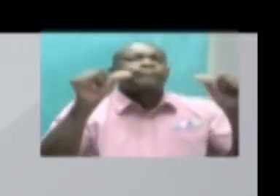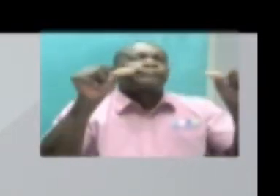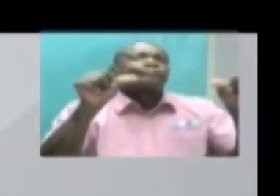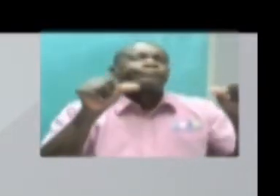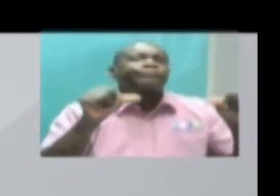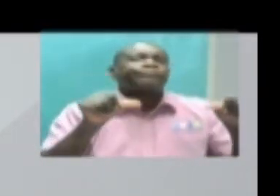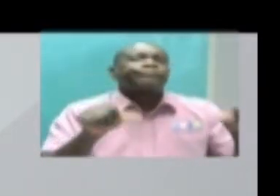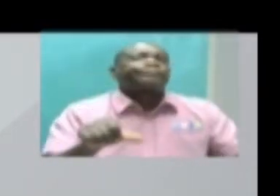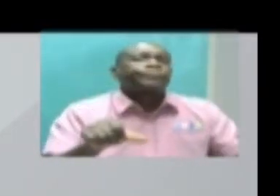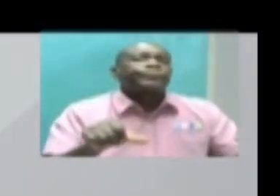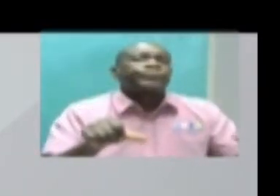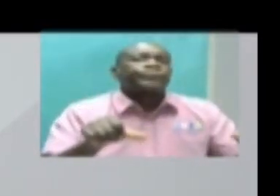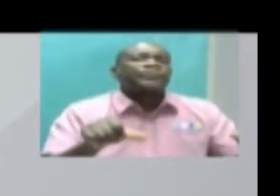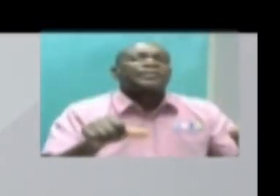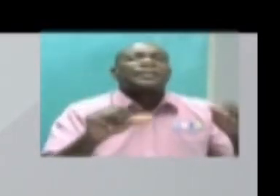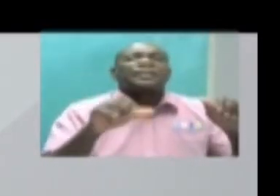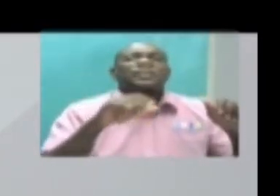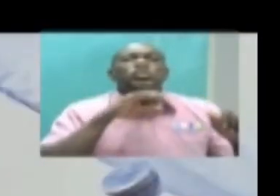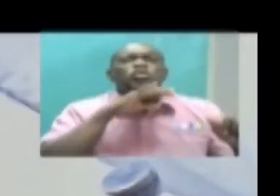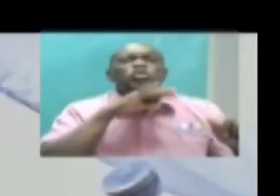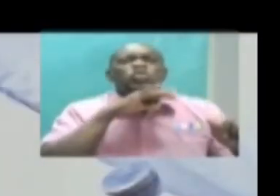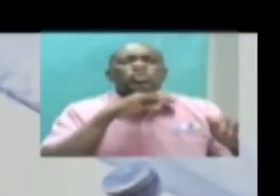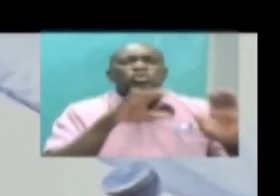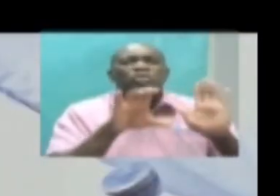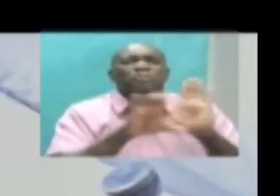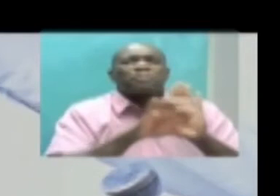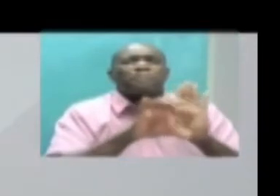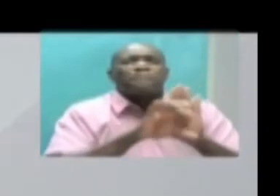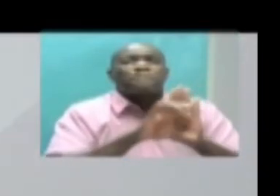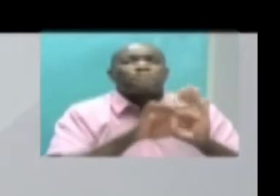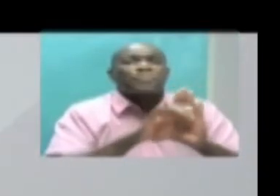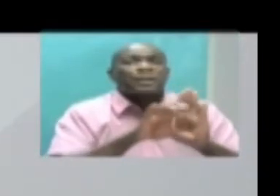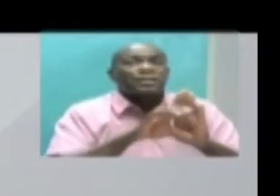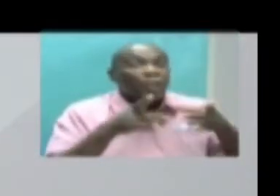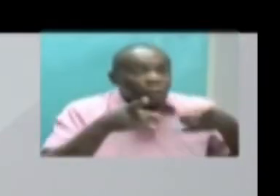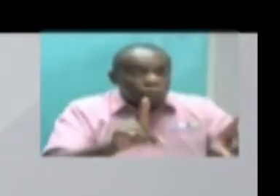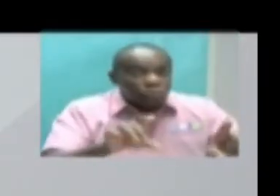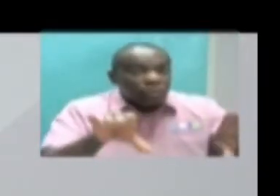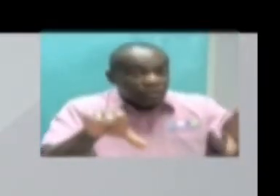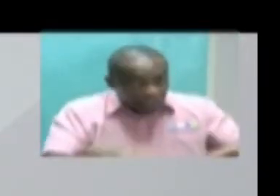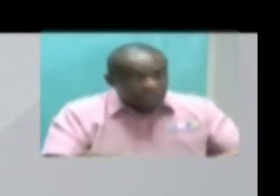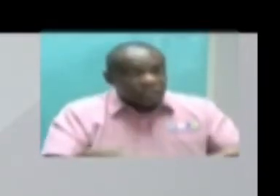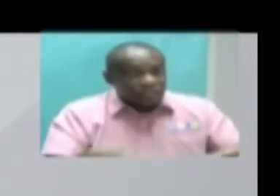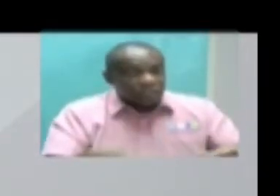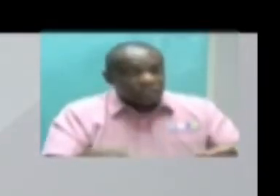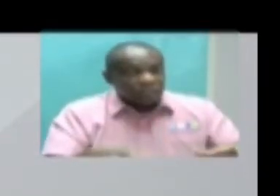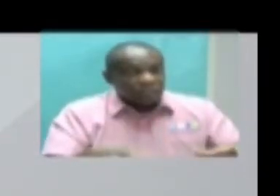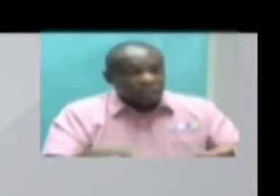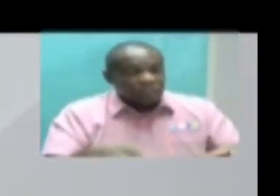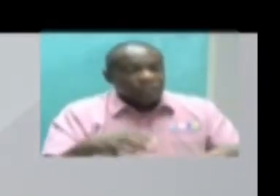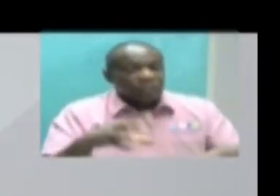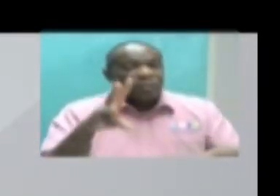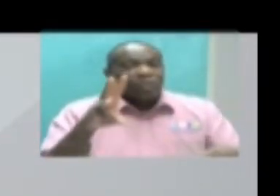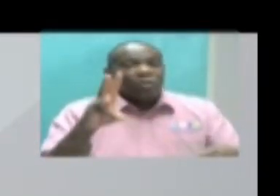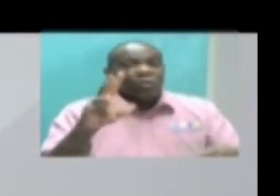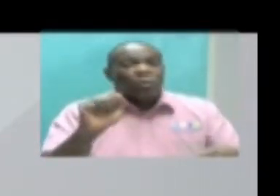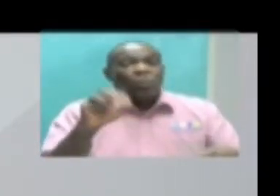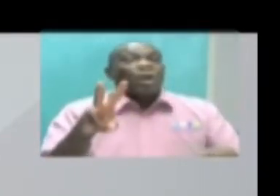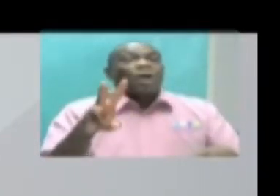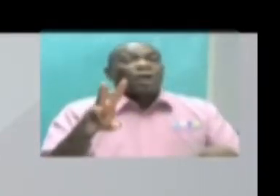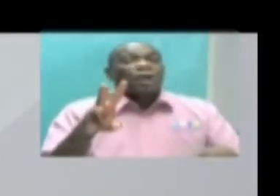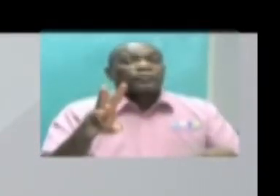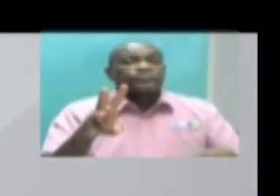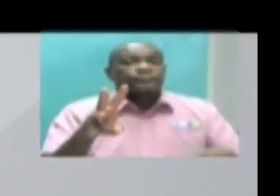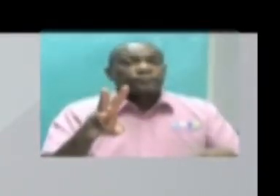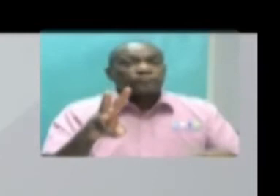going pornography. Imagine that. And they are using that as a means to stop the class, a